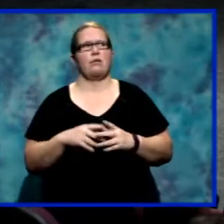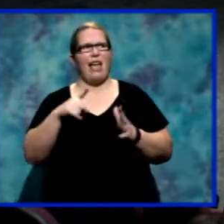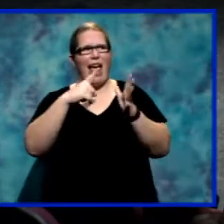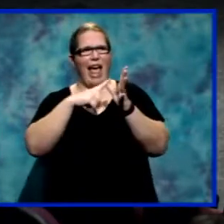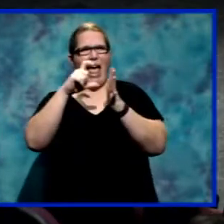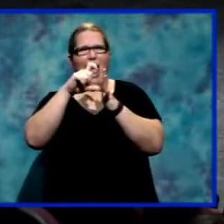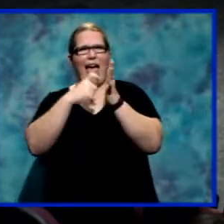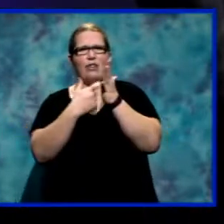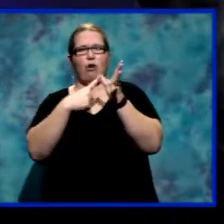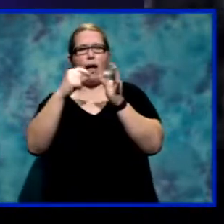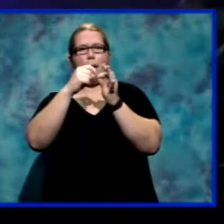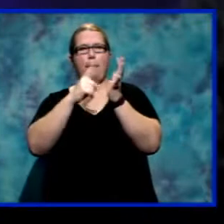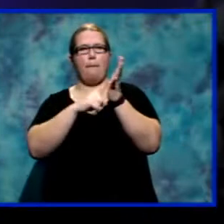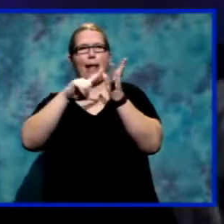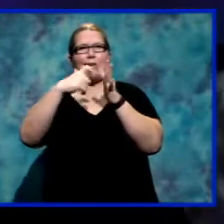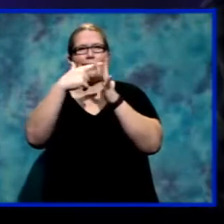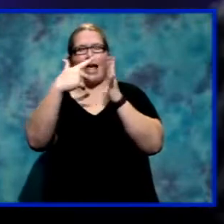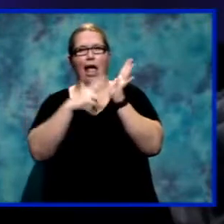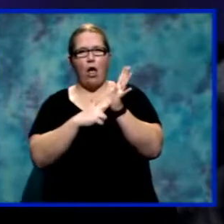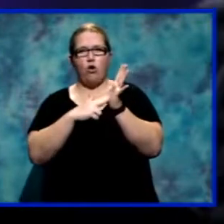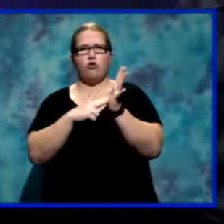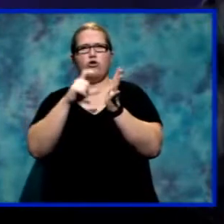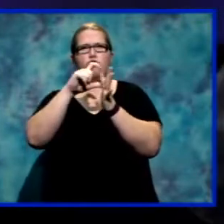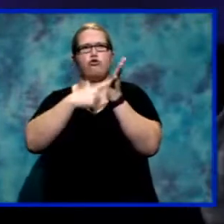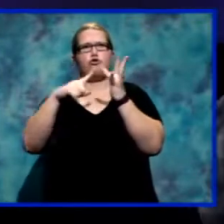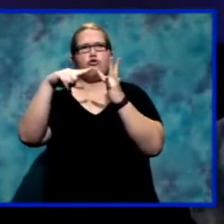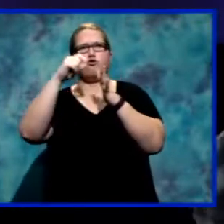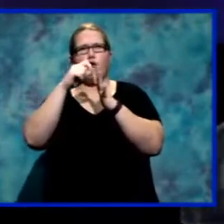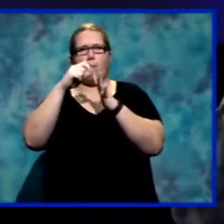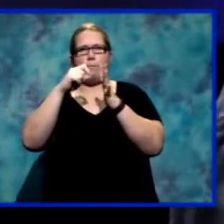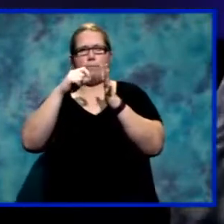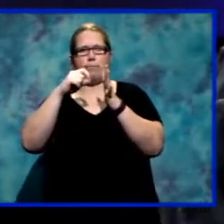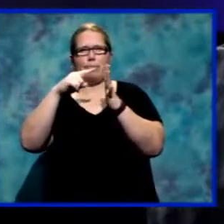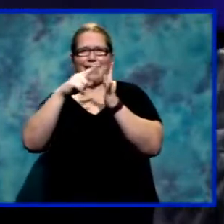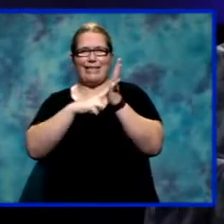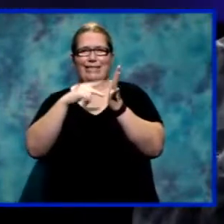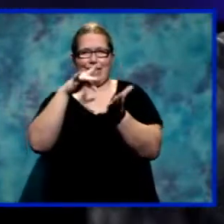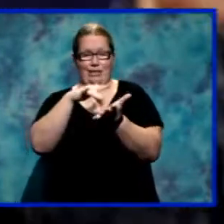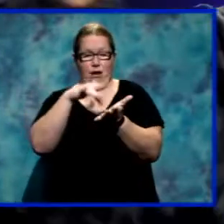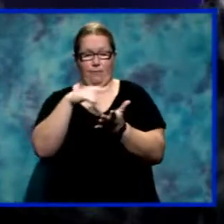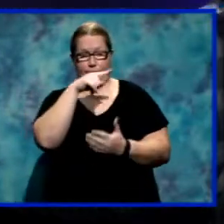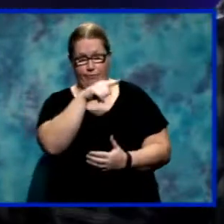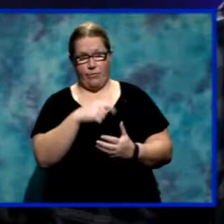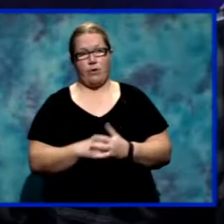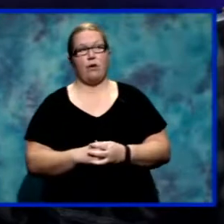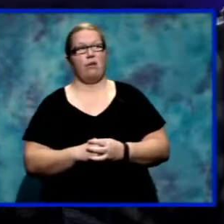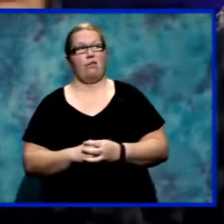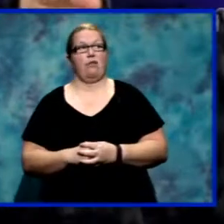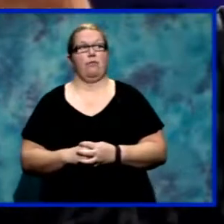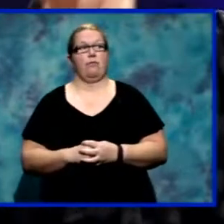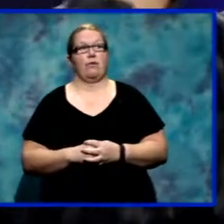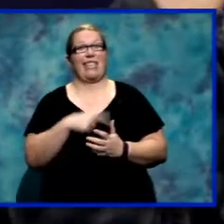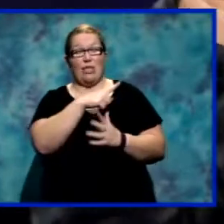ADRA, Blacktown Drop-In Centre. Very important ministry for the Adventist Church here in Sydney. Right in our backyard.